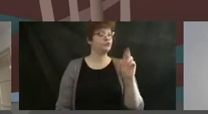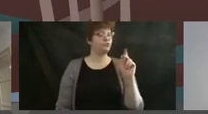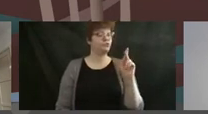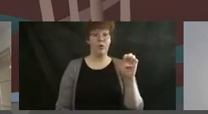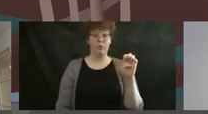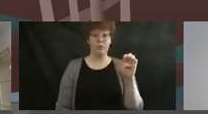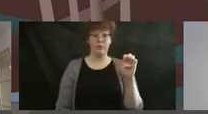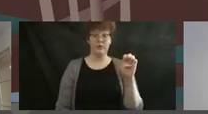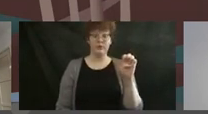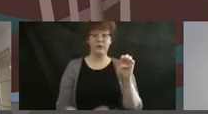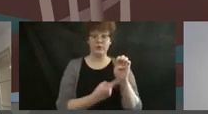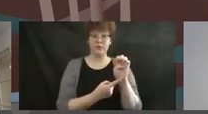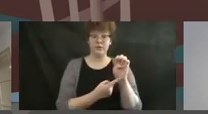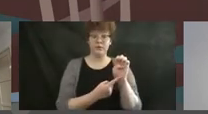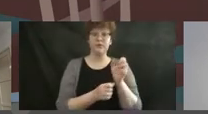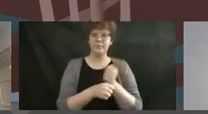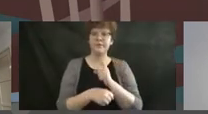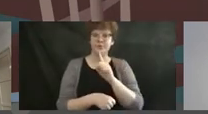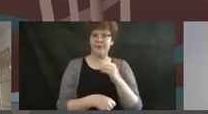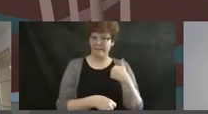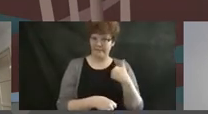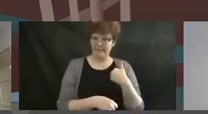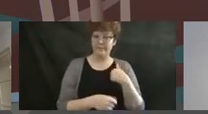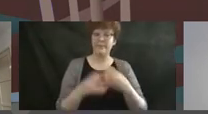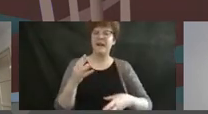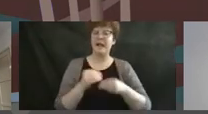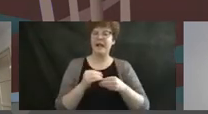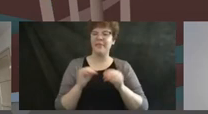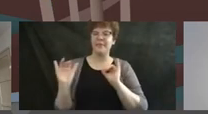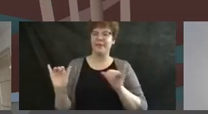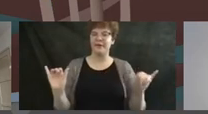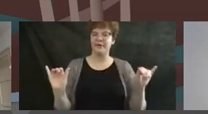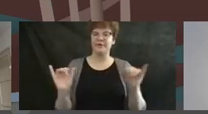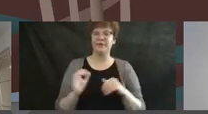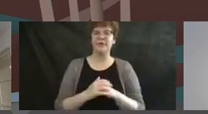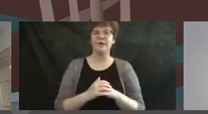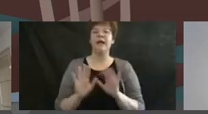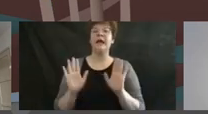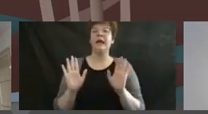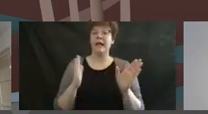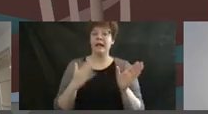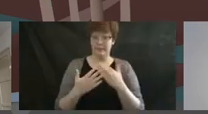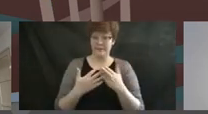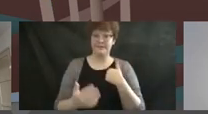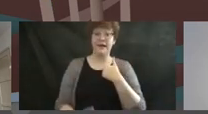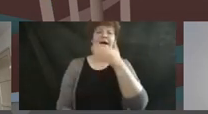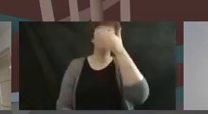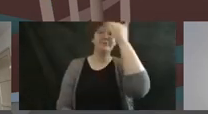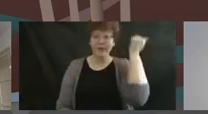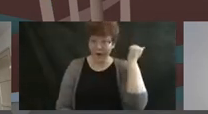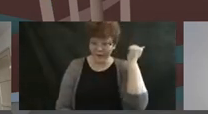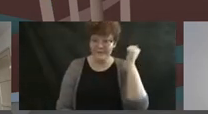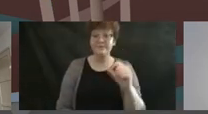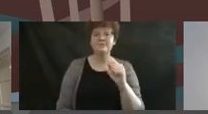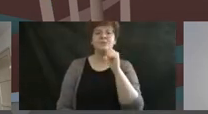Let's make sure the stroke, and I'll go ahead and I'll add that pattern fill. There we go. So I forgot to deselect the door.